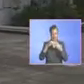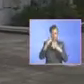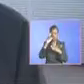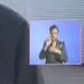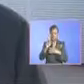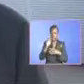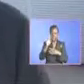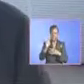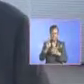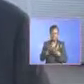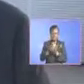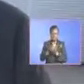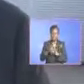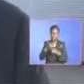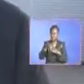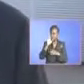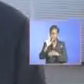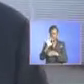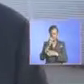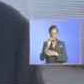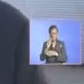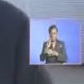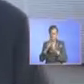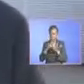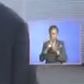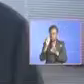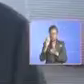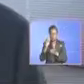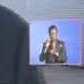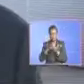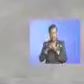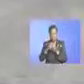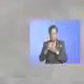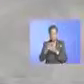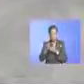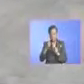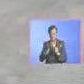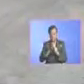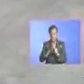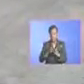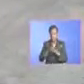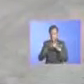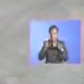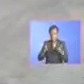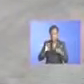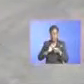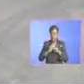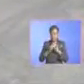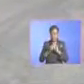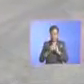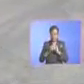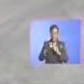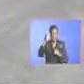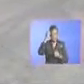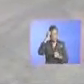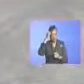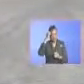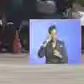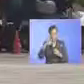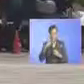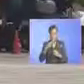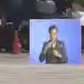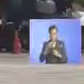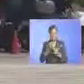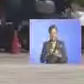28 airports, even at $5, $10, $15, $20 million a piece. It's a huge number. De Aguilar says the upgrades are crucial, as Family